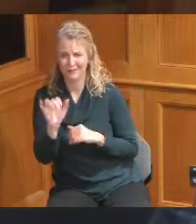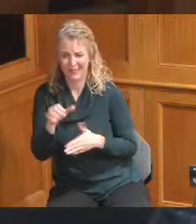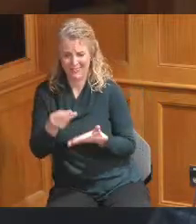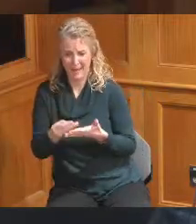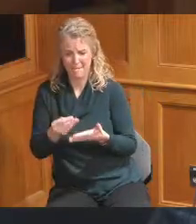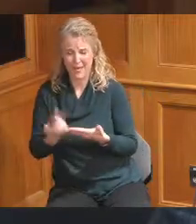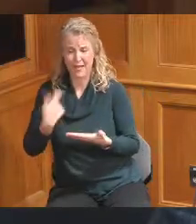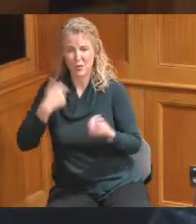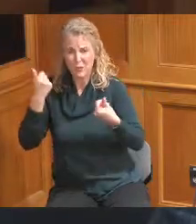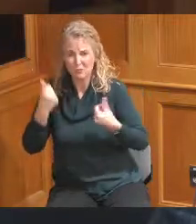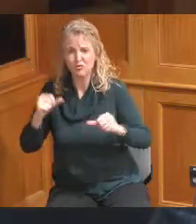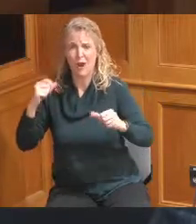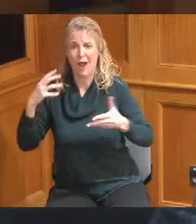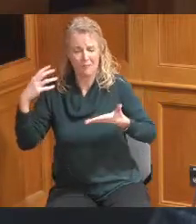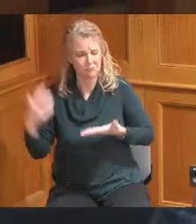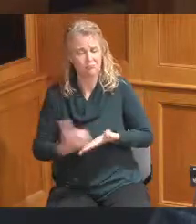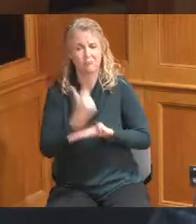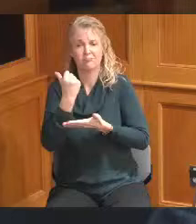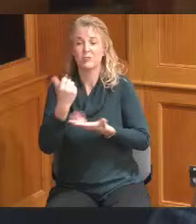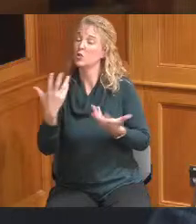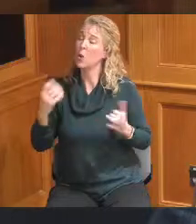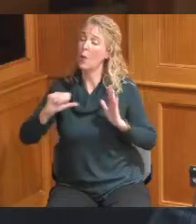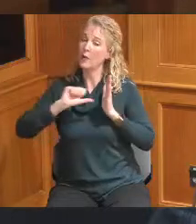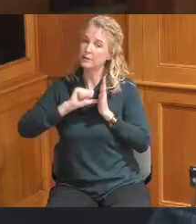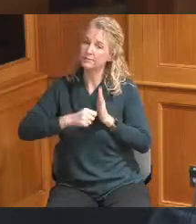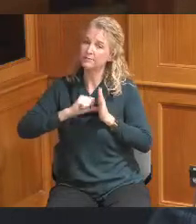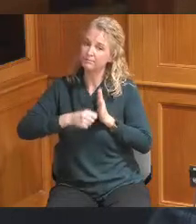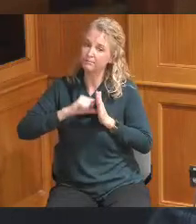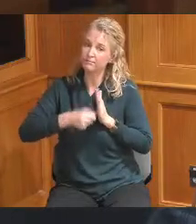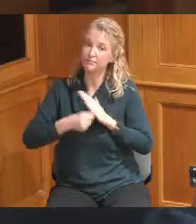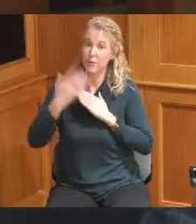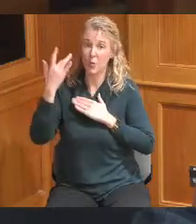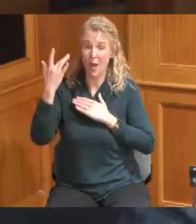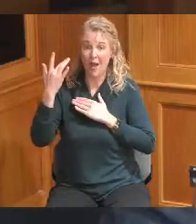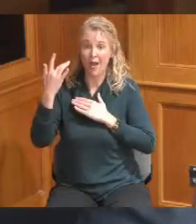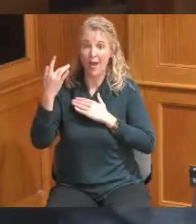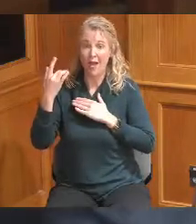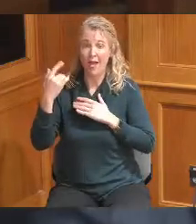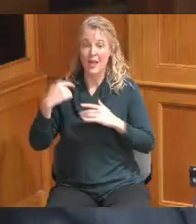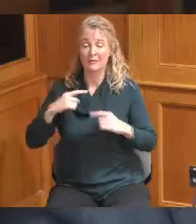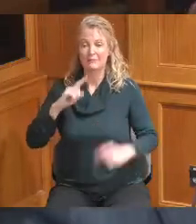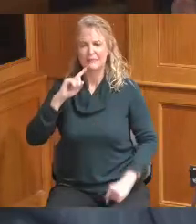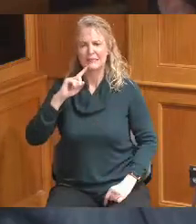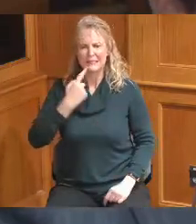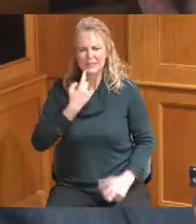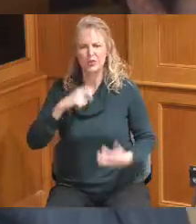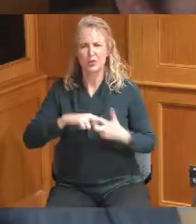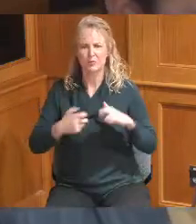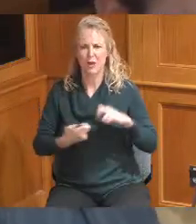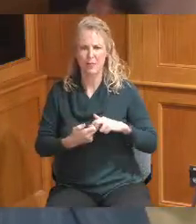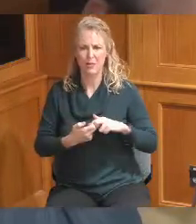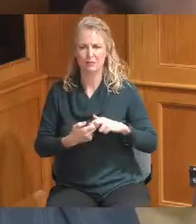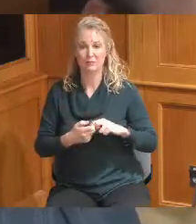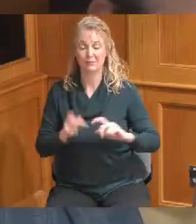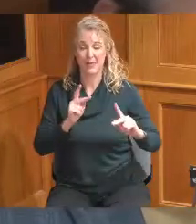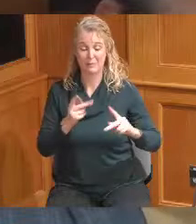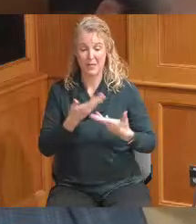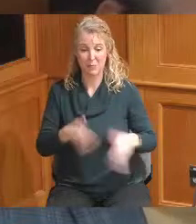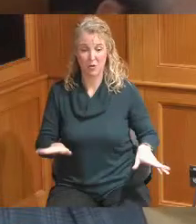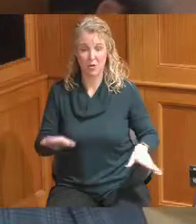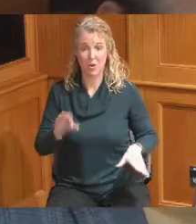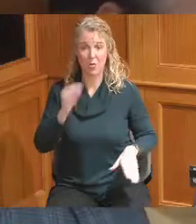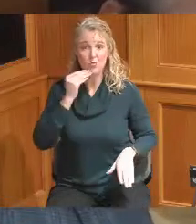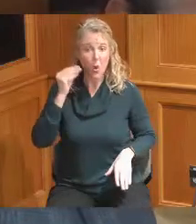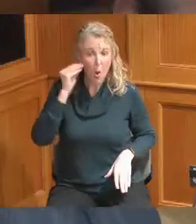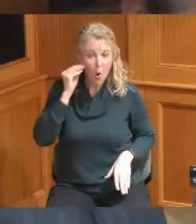many as possible. So just wanted to highlight that, because it's very, very, very serious. Because people are losing their